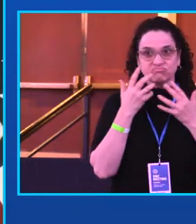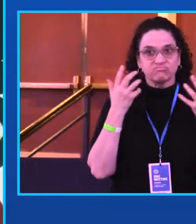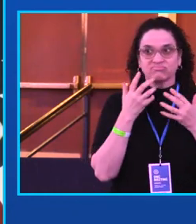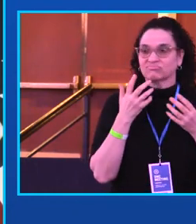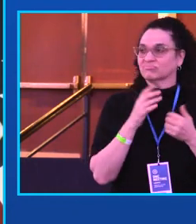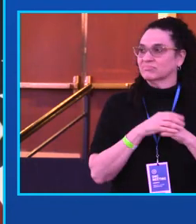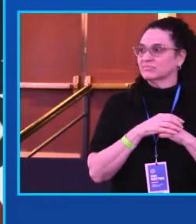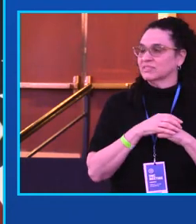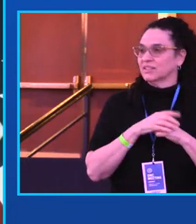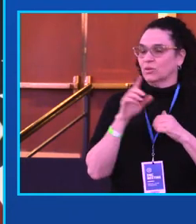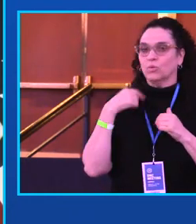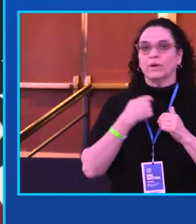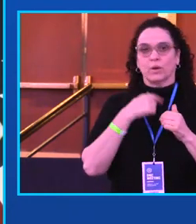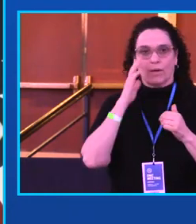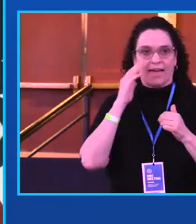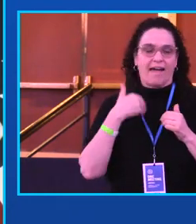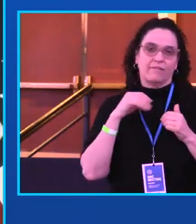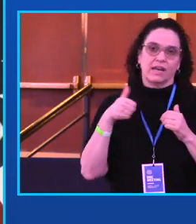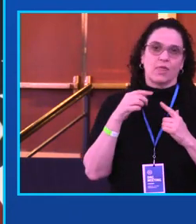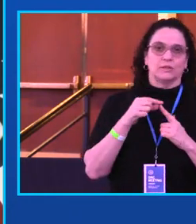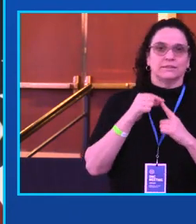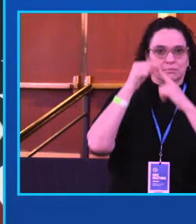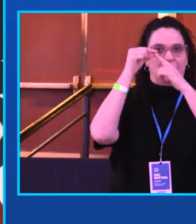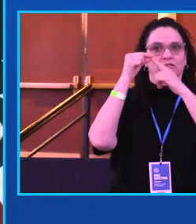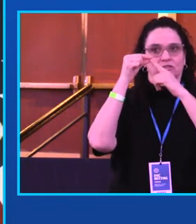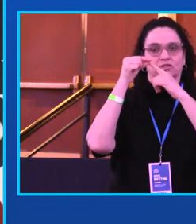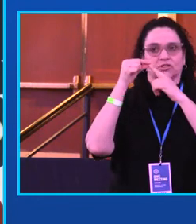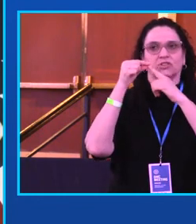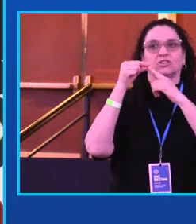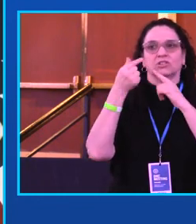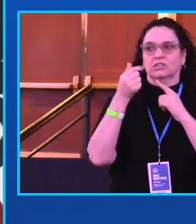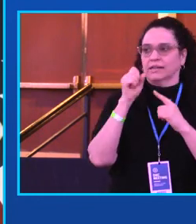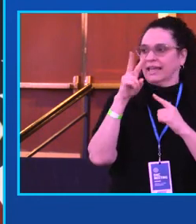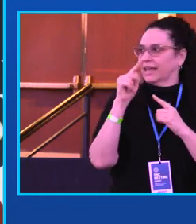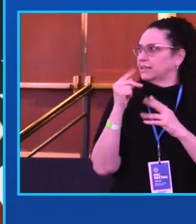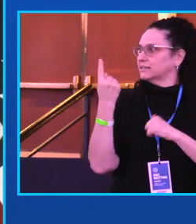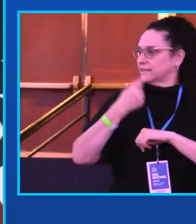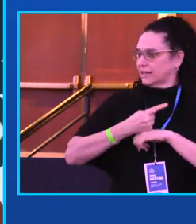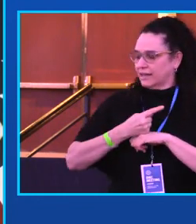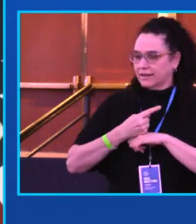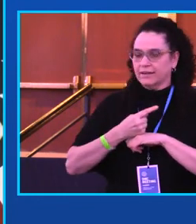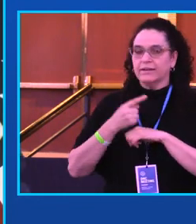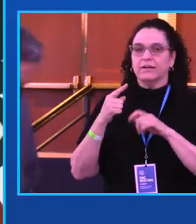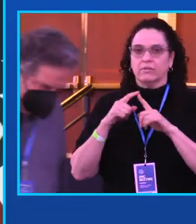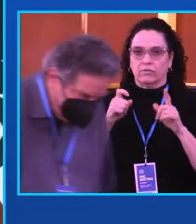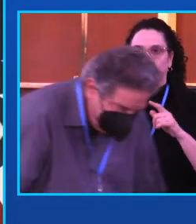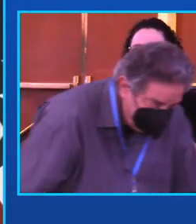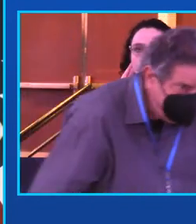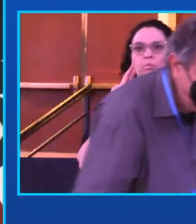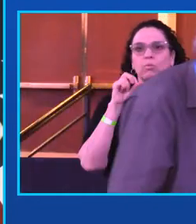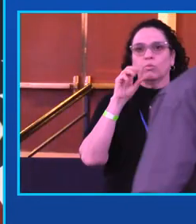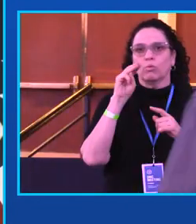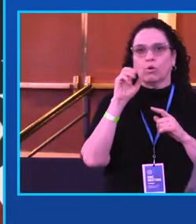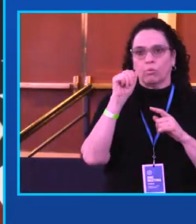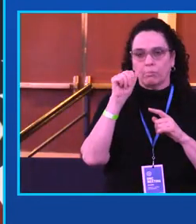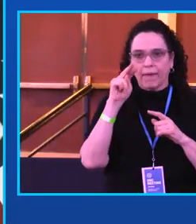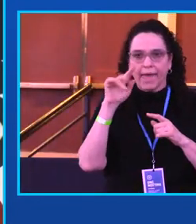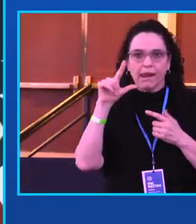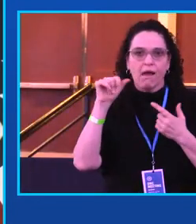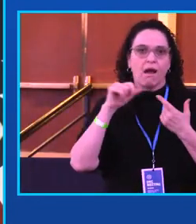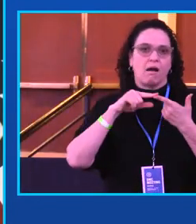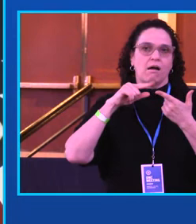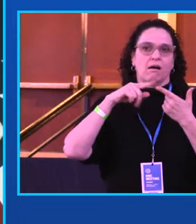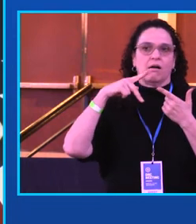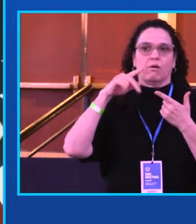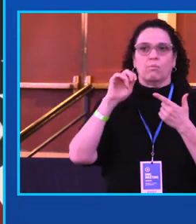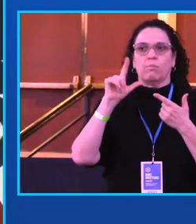weekend than with another special guest, just back from Poland and Romania, where she has been standing up